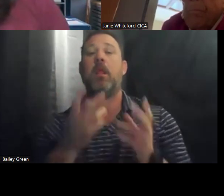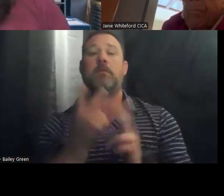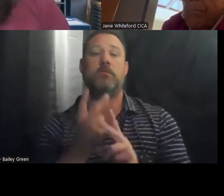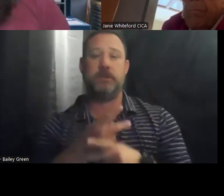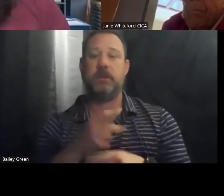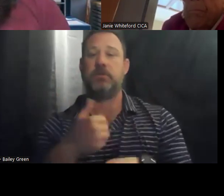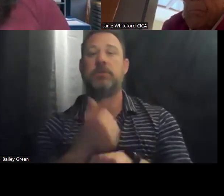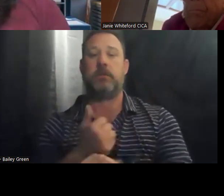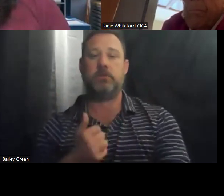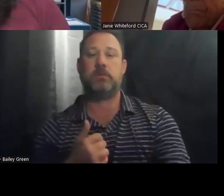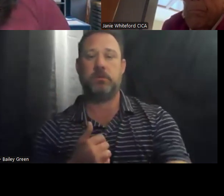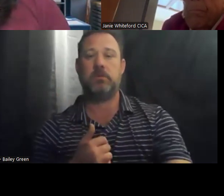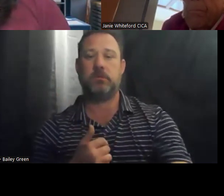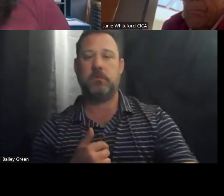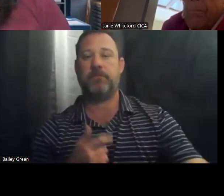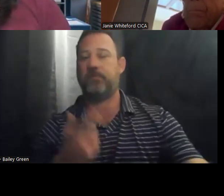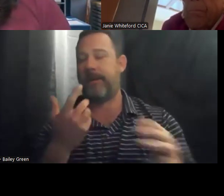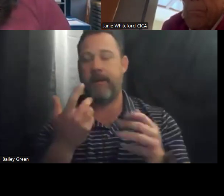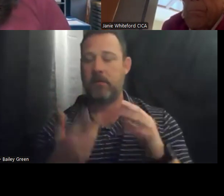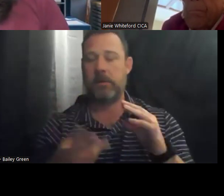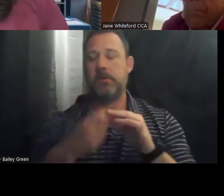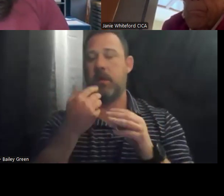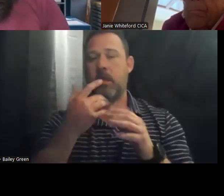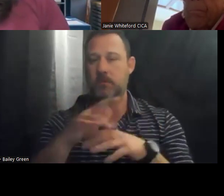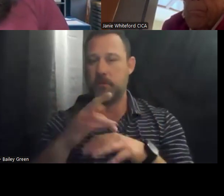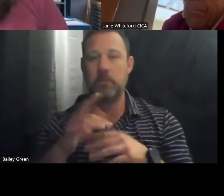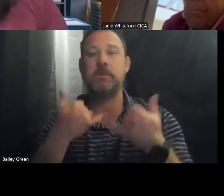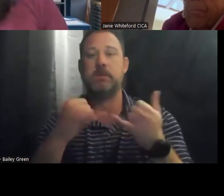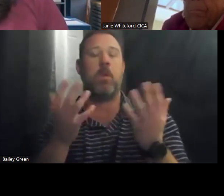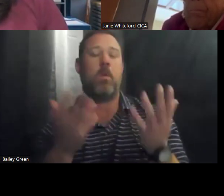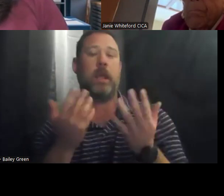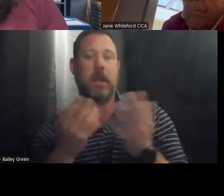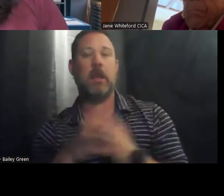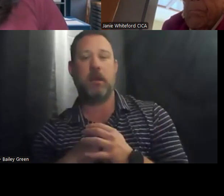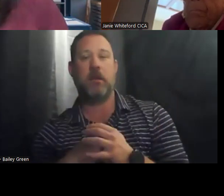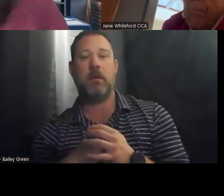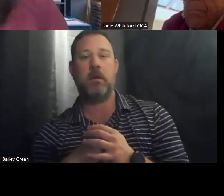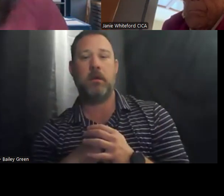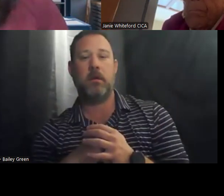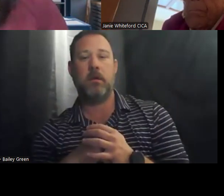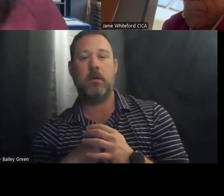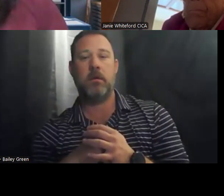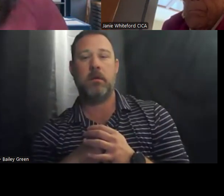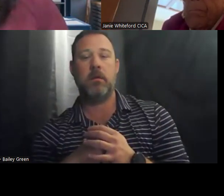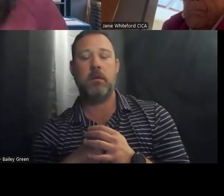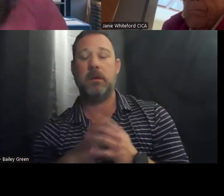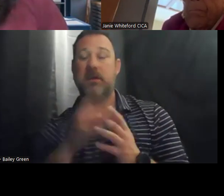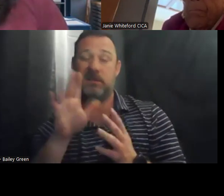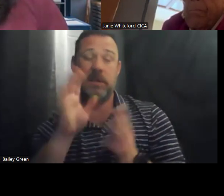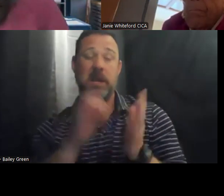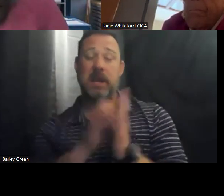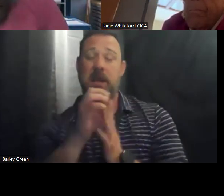place. Without provisional eligibility, we're still waiting. In the meantime, this person's cancer is aggressive, and he